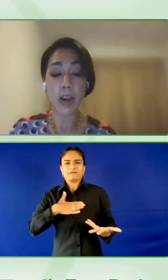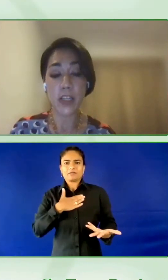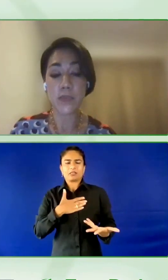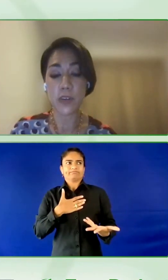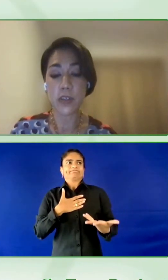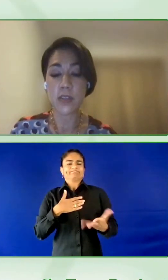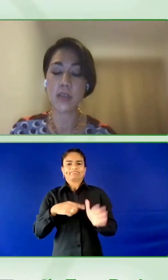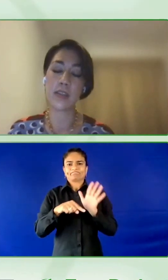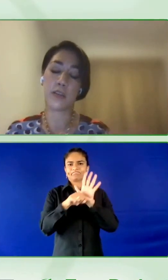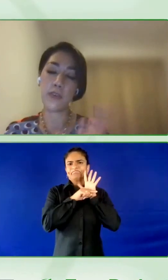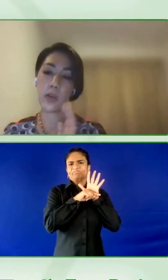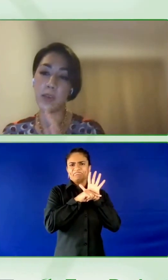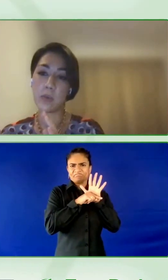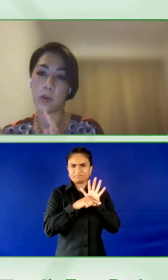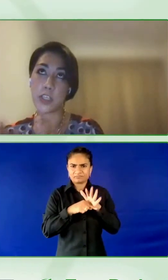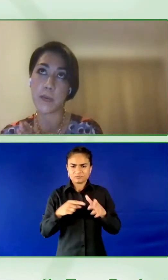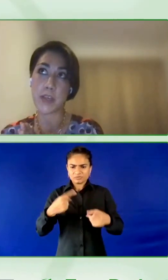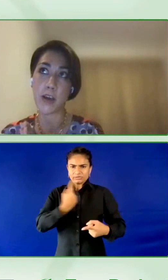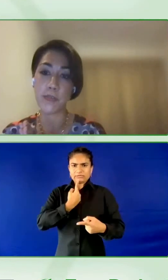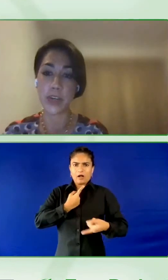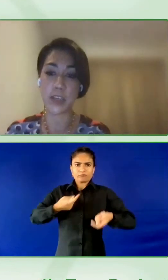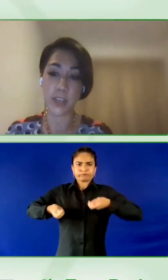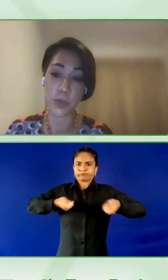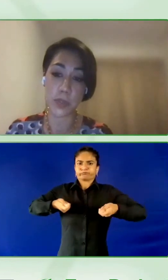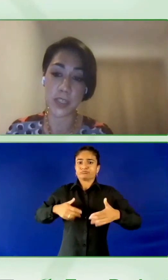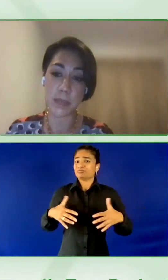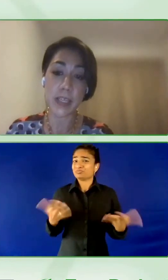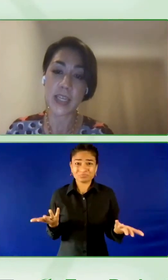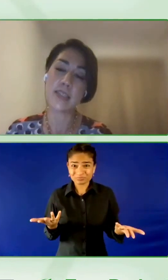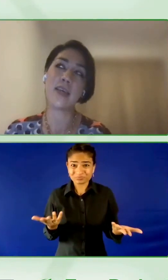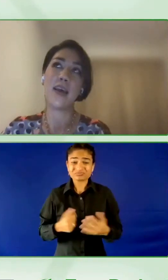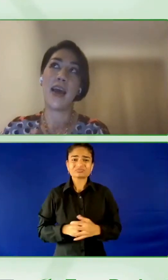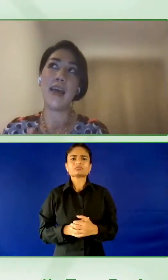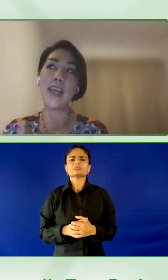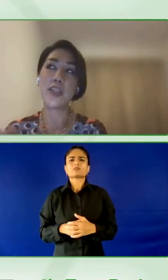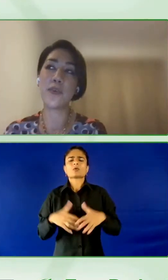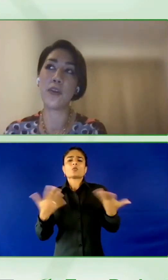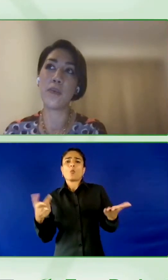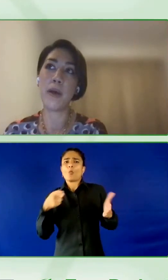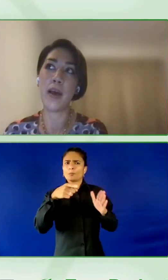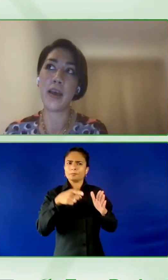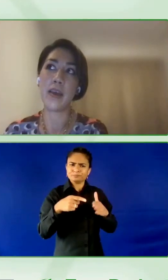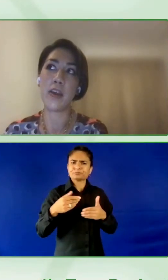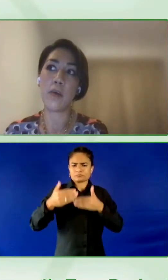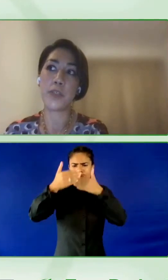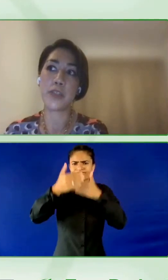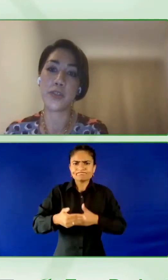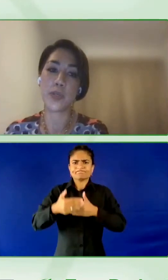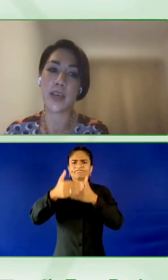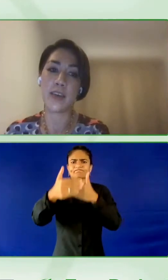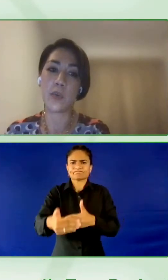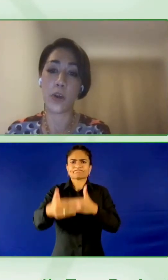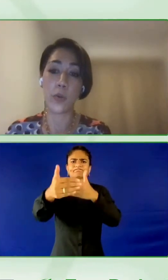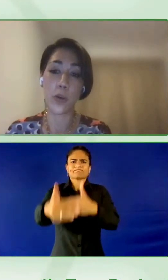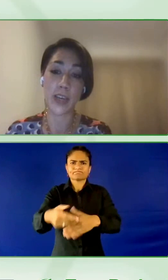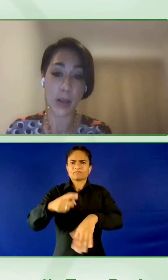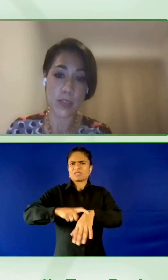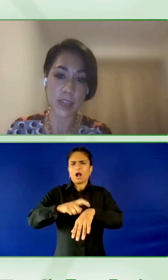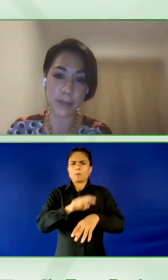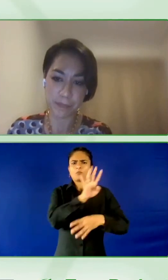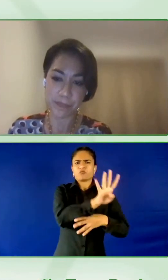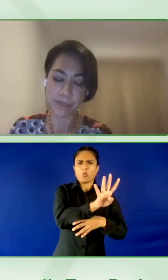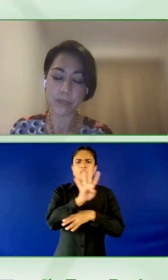workshops are for parents first. Then the following week, the workshops are for individuals with disabilities. And then it's followed by an option to attend